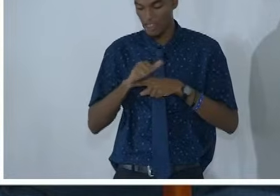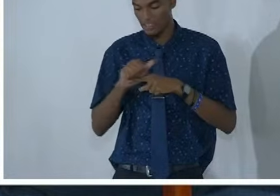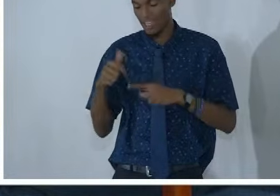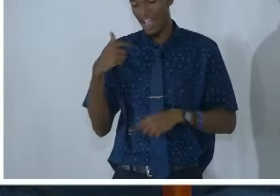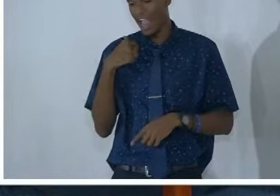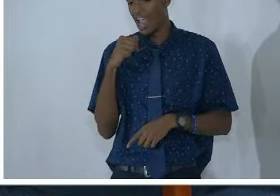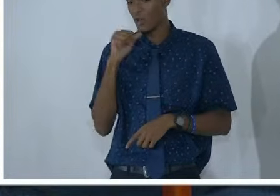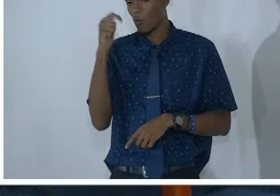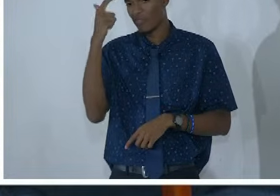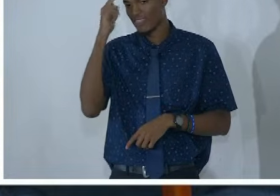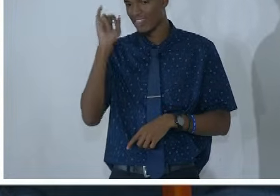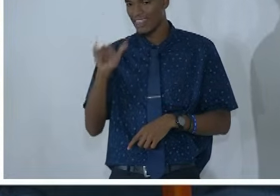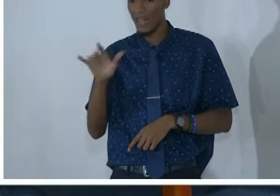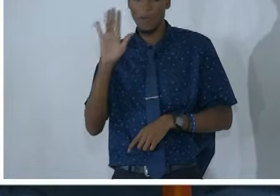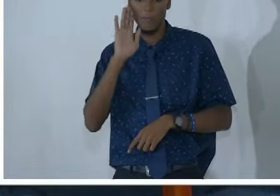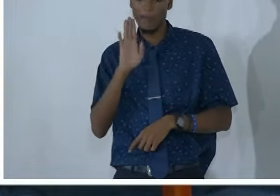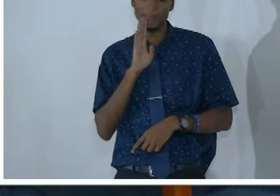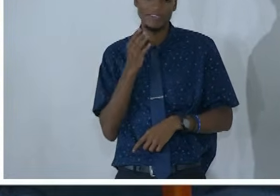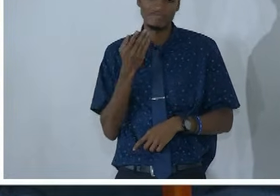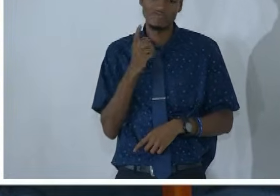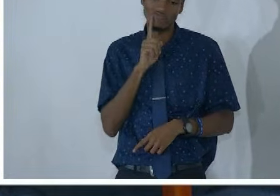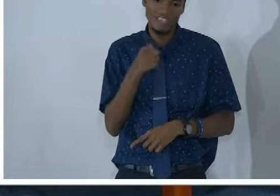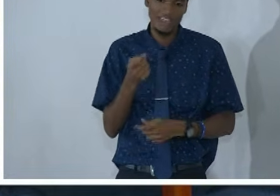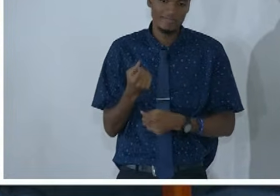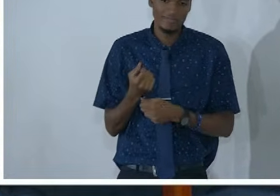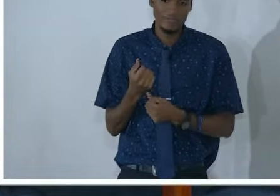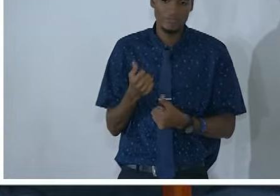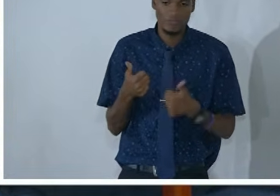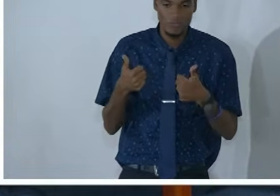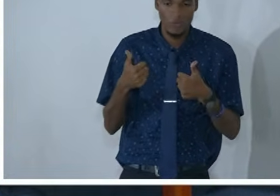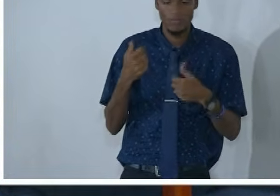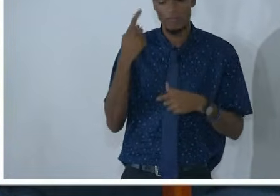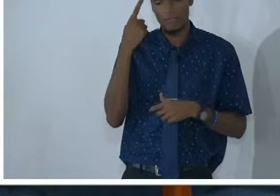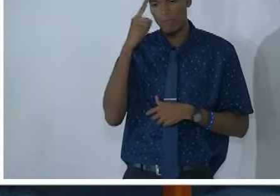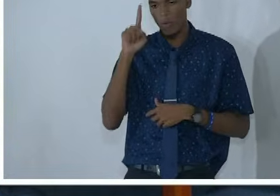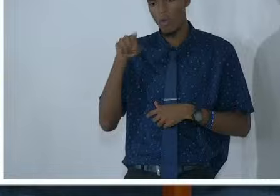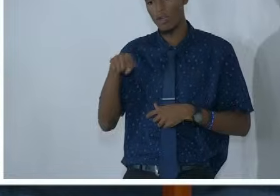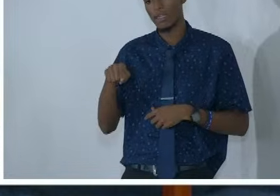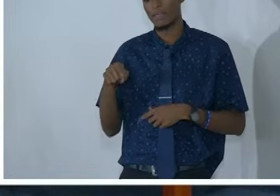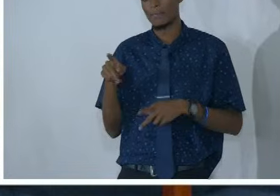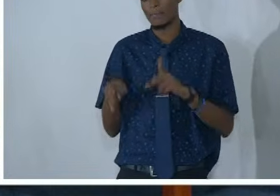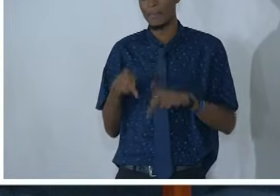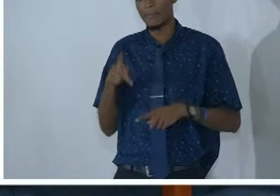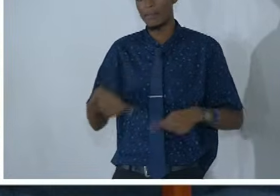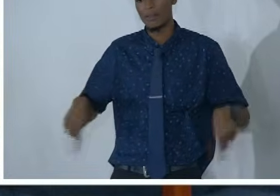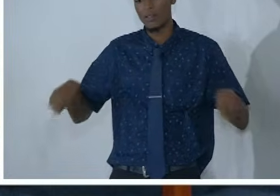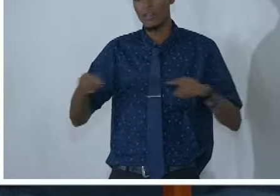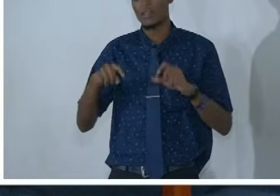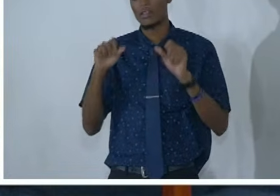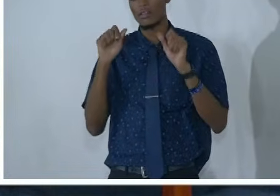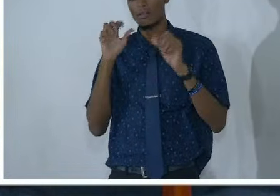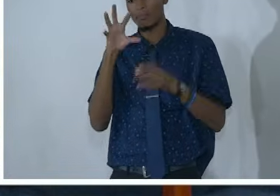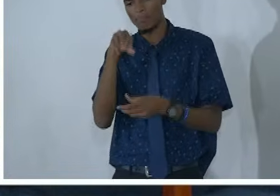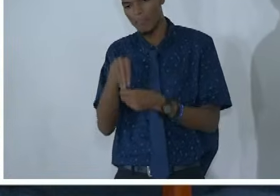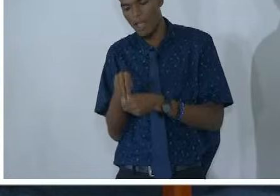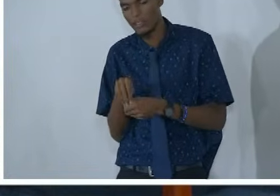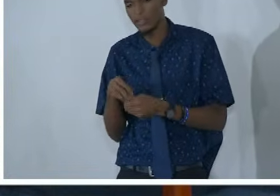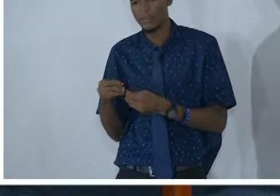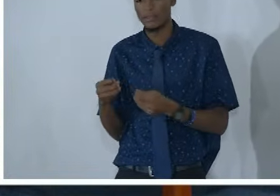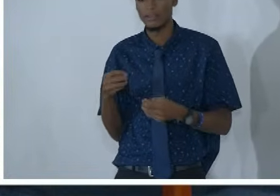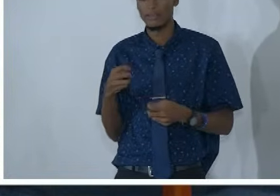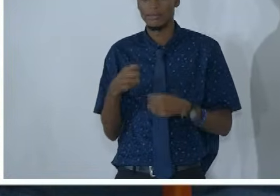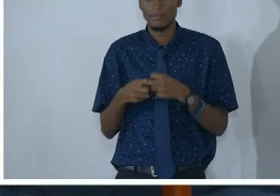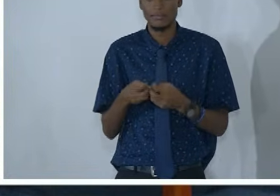be counterproductive if it was to act as a disincentive for people to participate in mediation